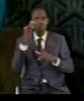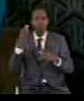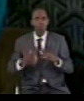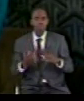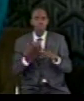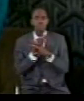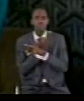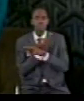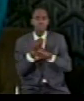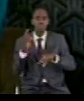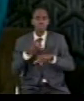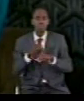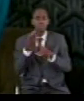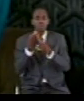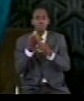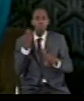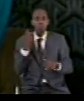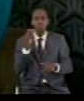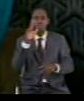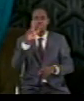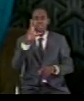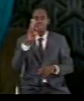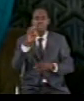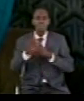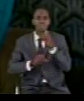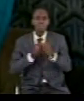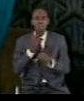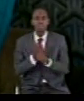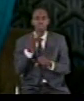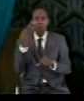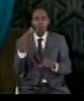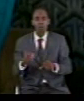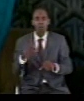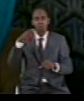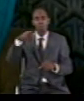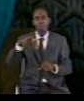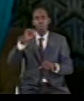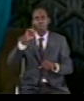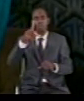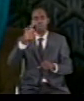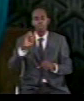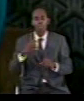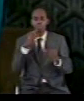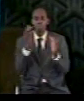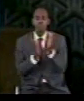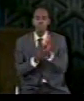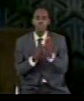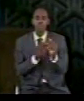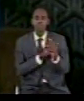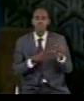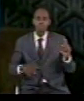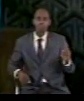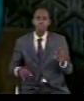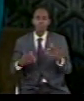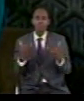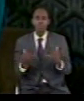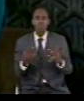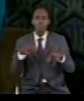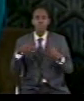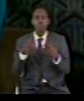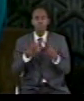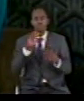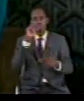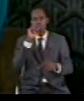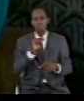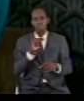36 years of pile. Put praise the Lord. And now we'll take you to South